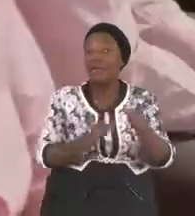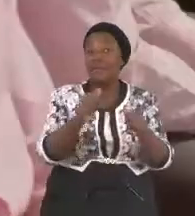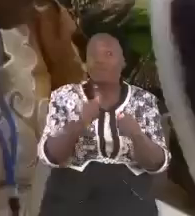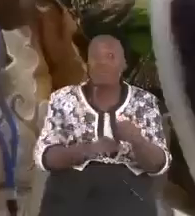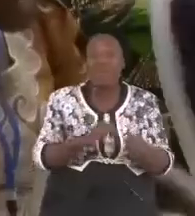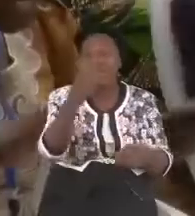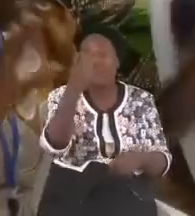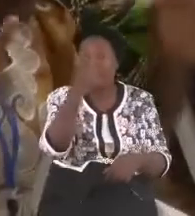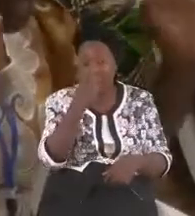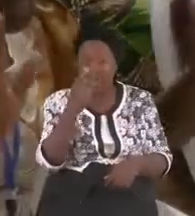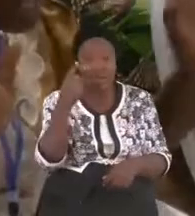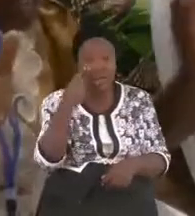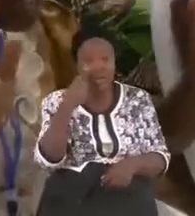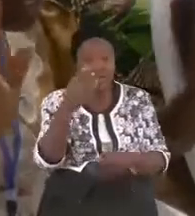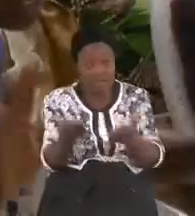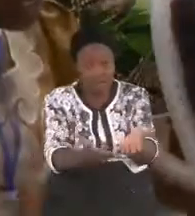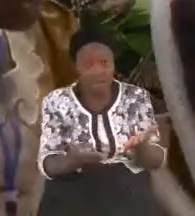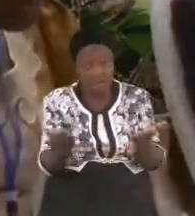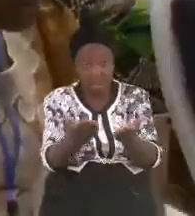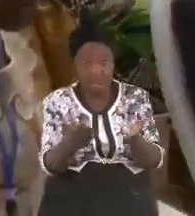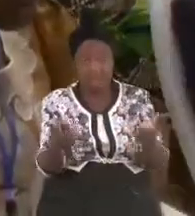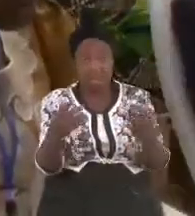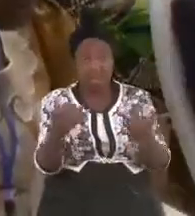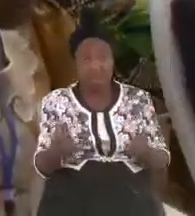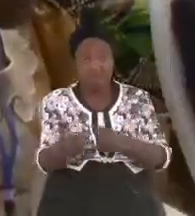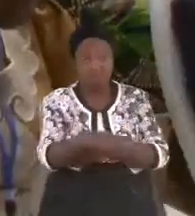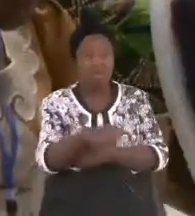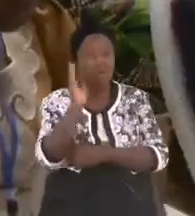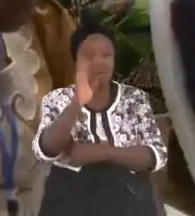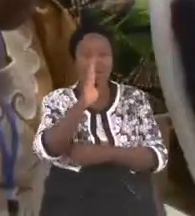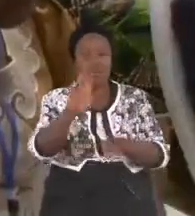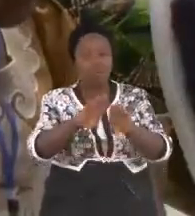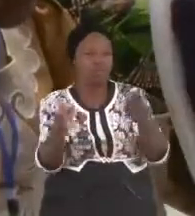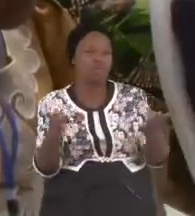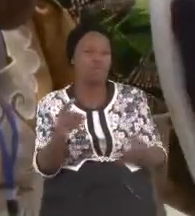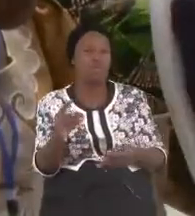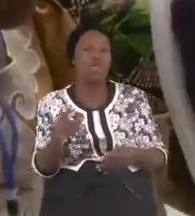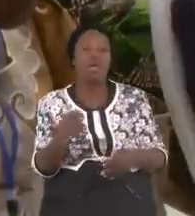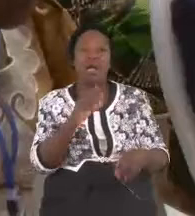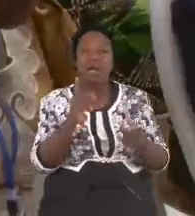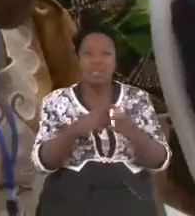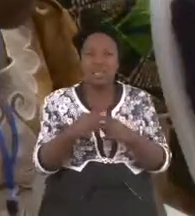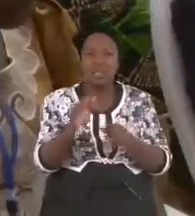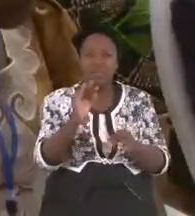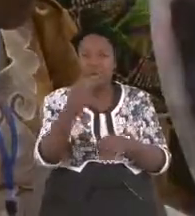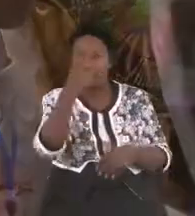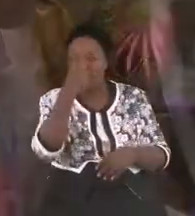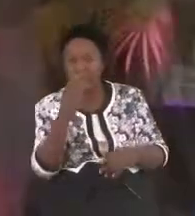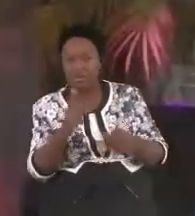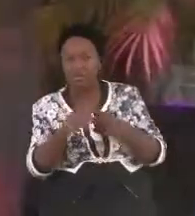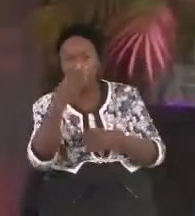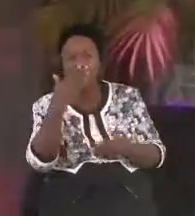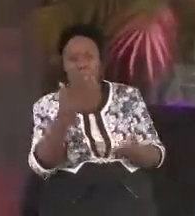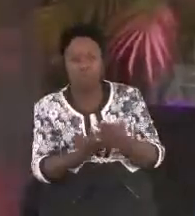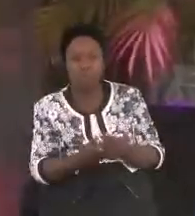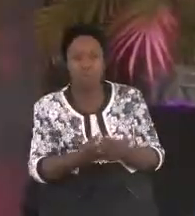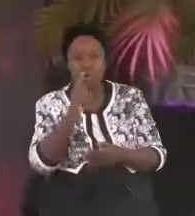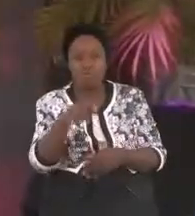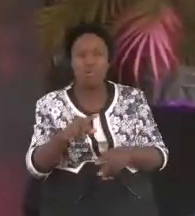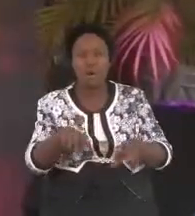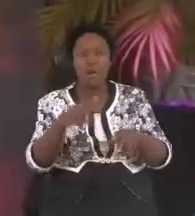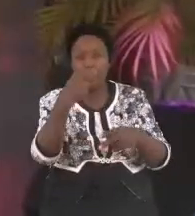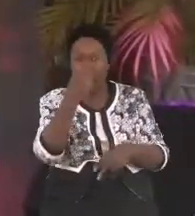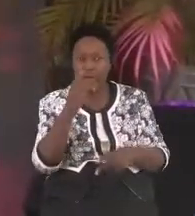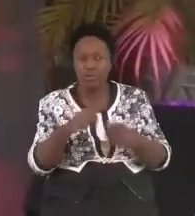be opened. And then if you are blind to your good, if you are blind to your provision, if you